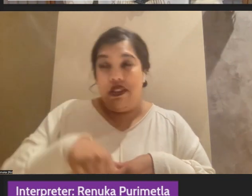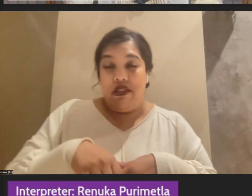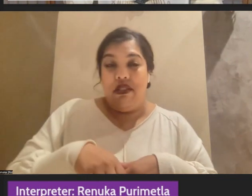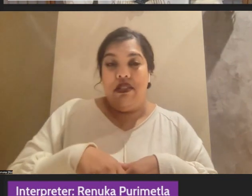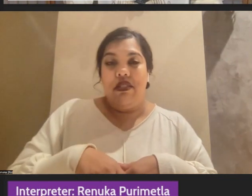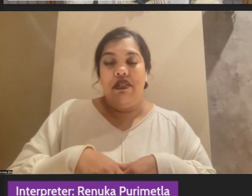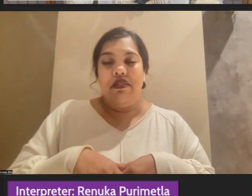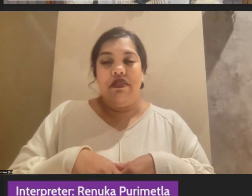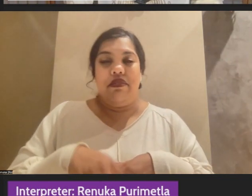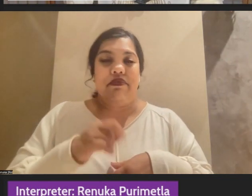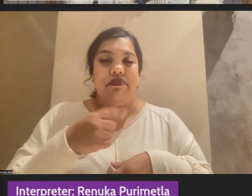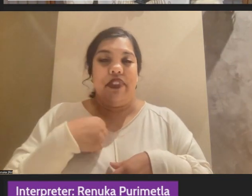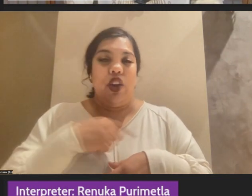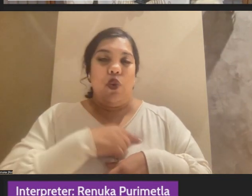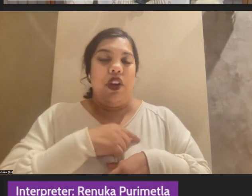accessorizing.